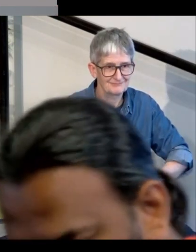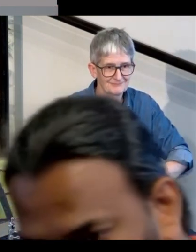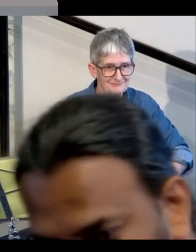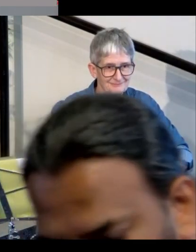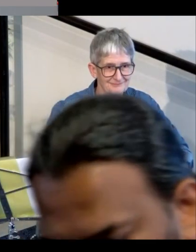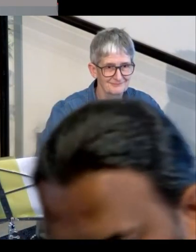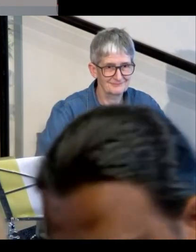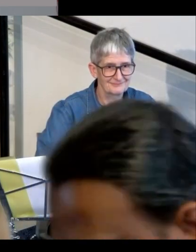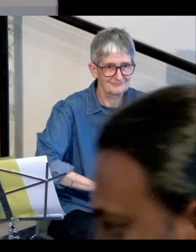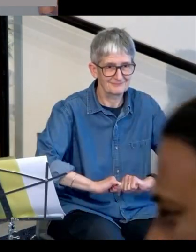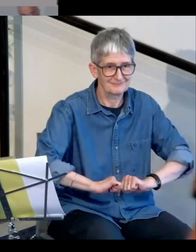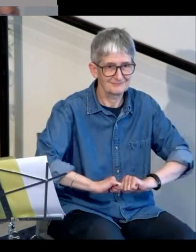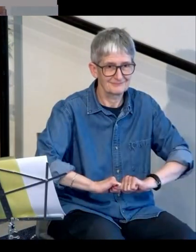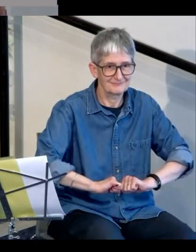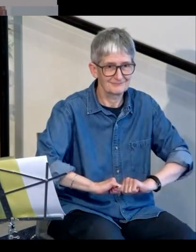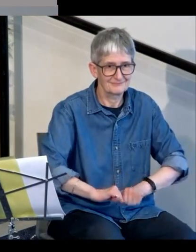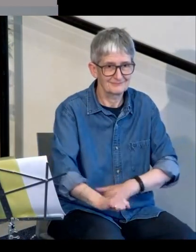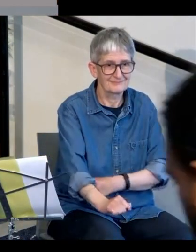Or two.